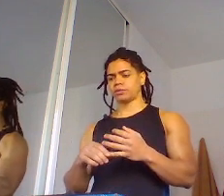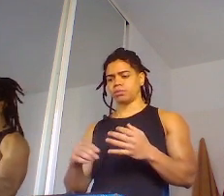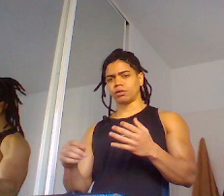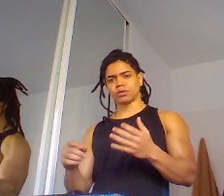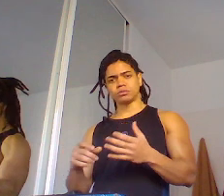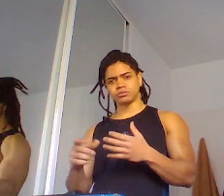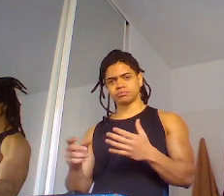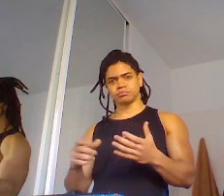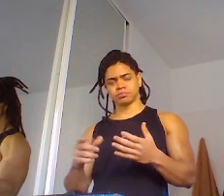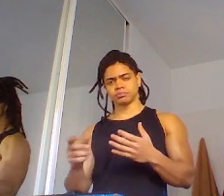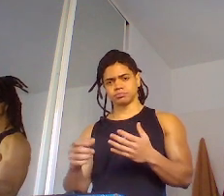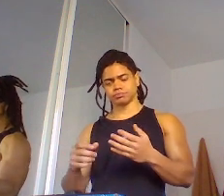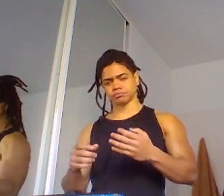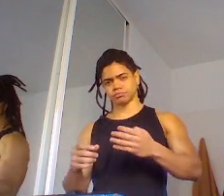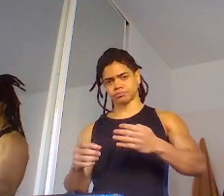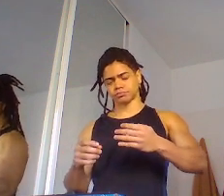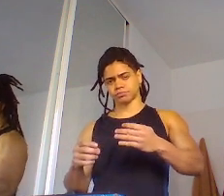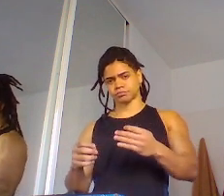trade borrows